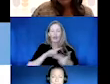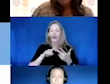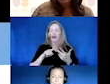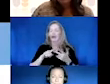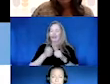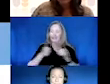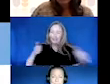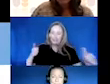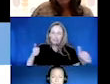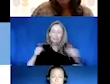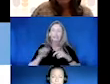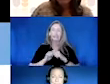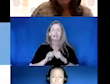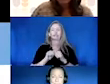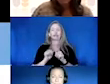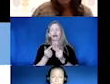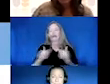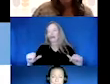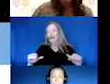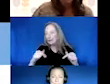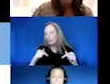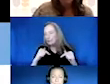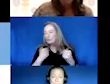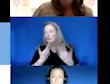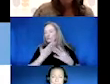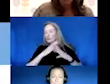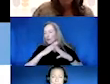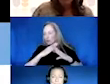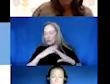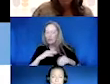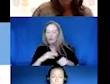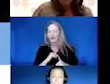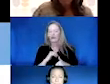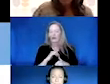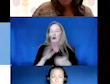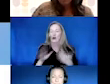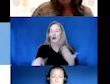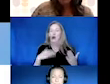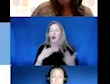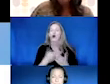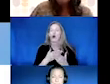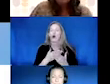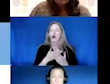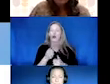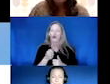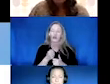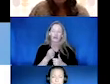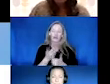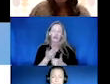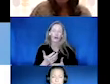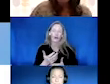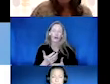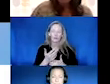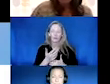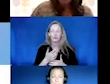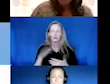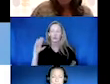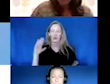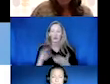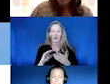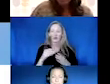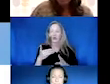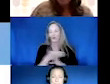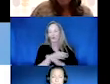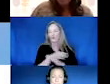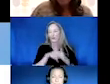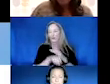barriers has all led to late entrance or absence of prenatal care for a significant number of women in our